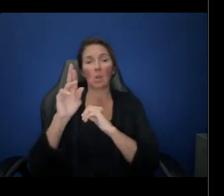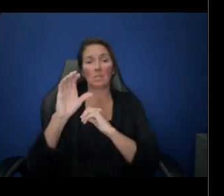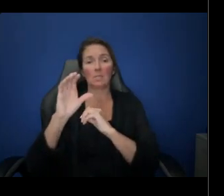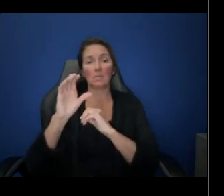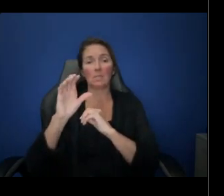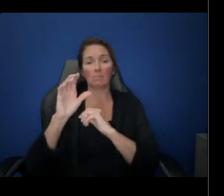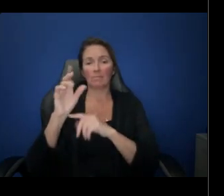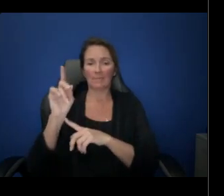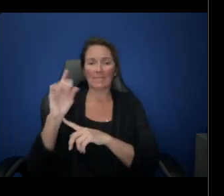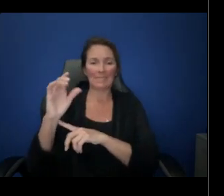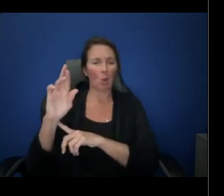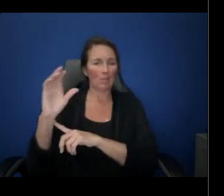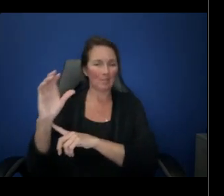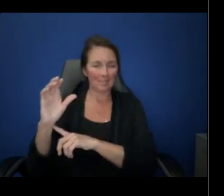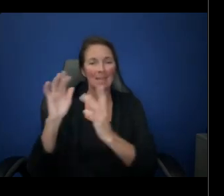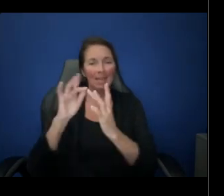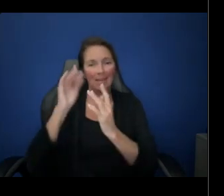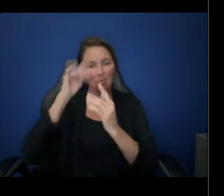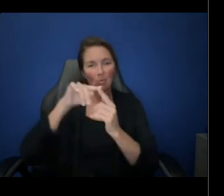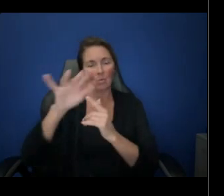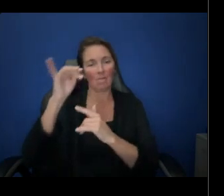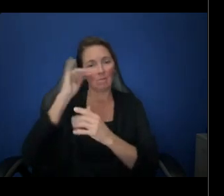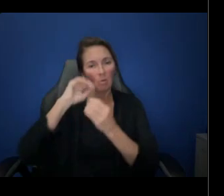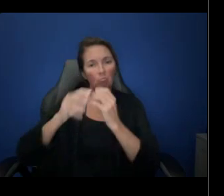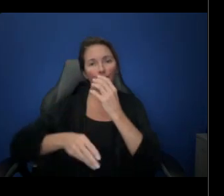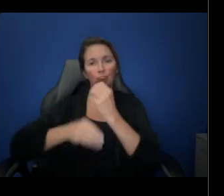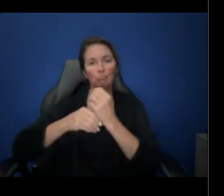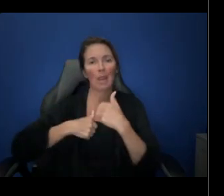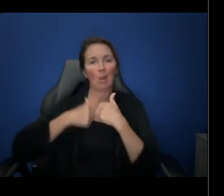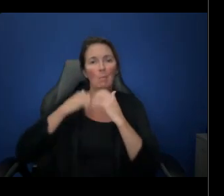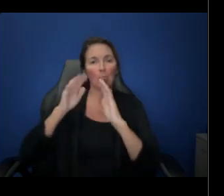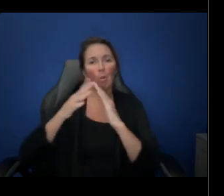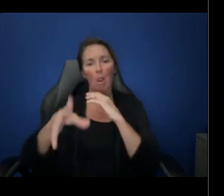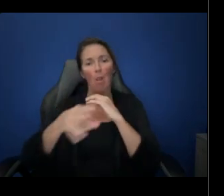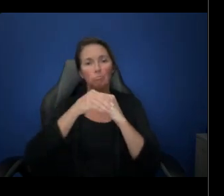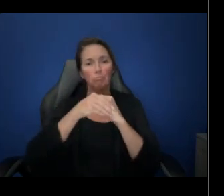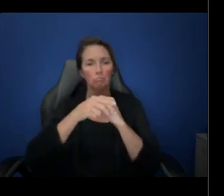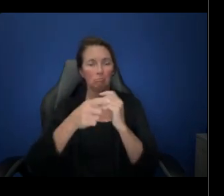contact information to your telephone's address book.